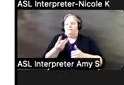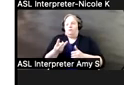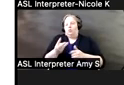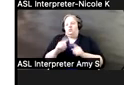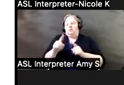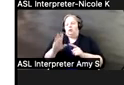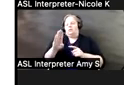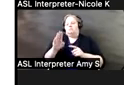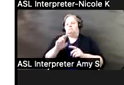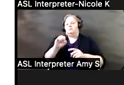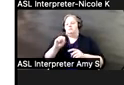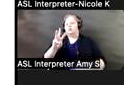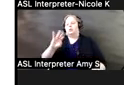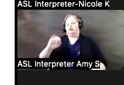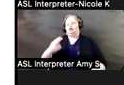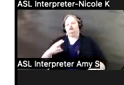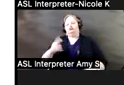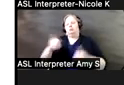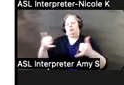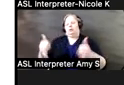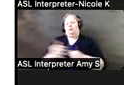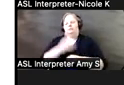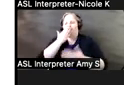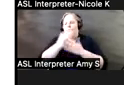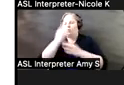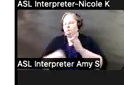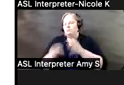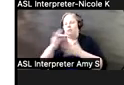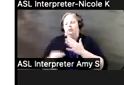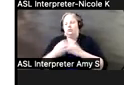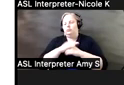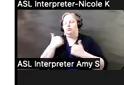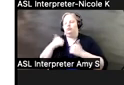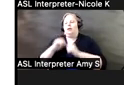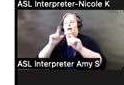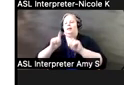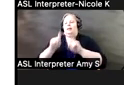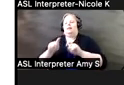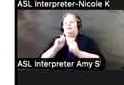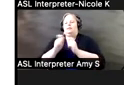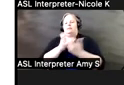play. So this is a really good simple gaming option to start someone off with when they're using adaptive gaming equipment.